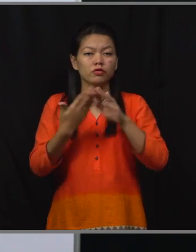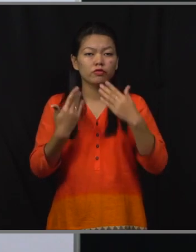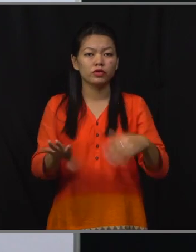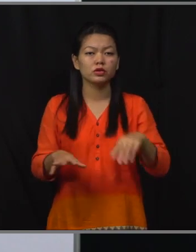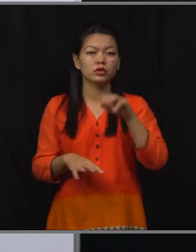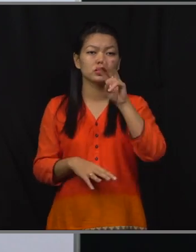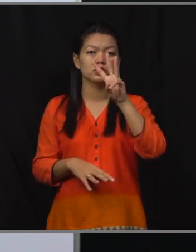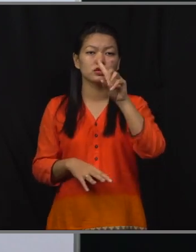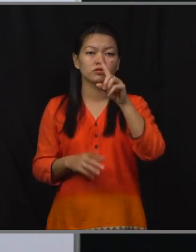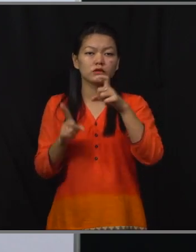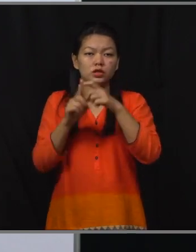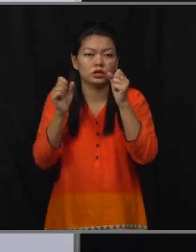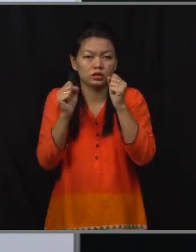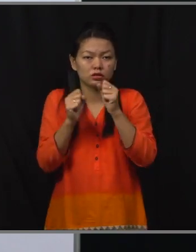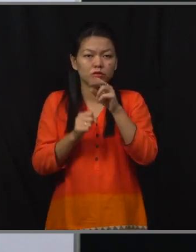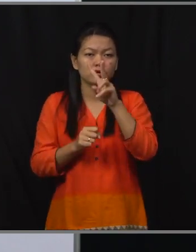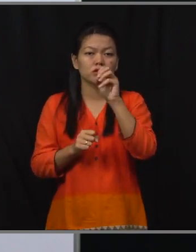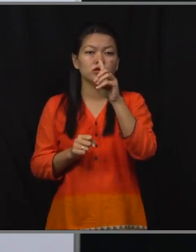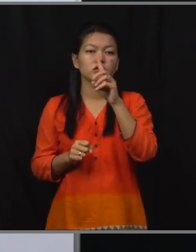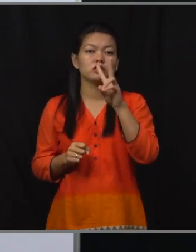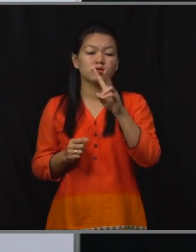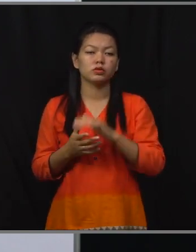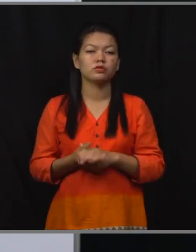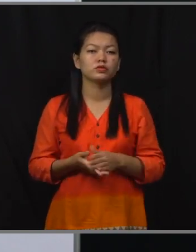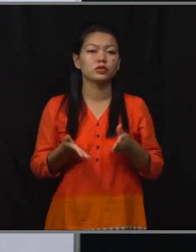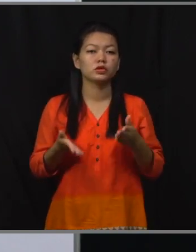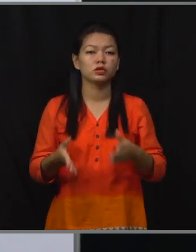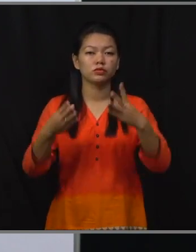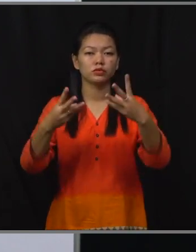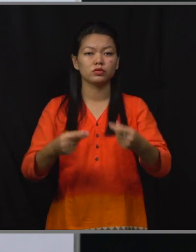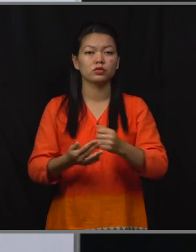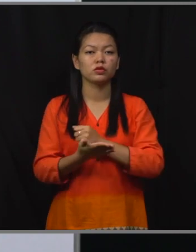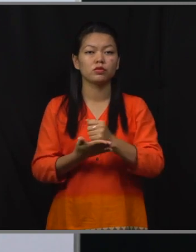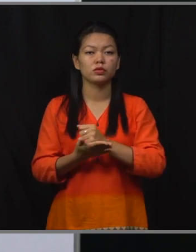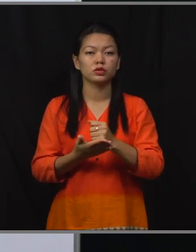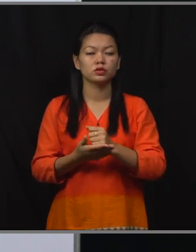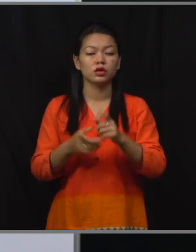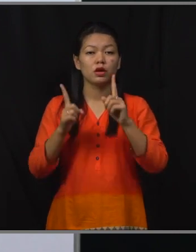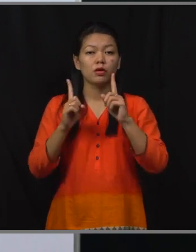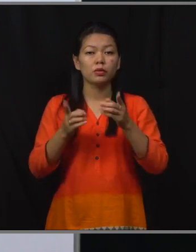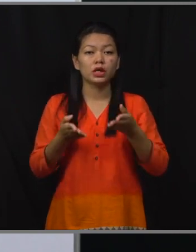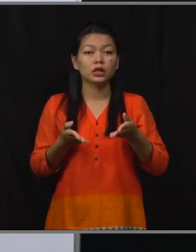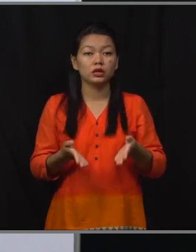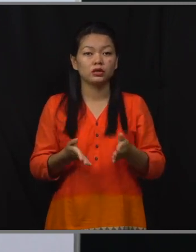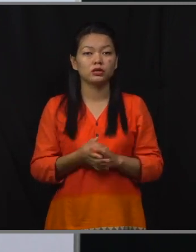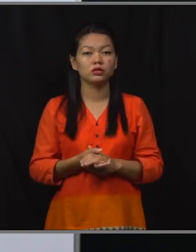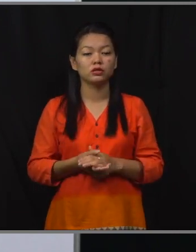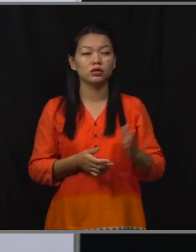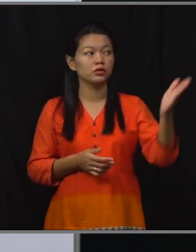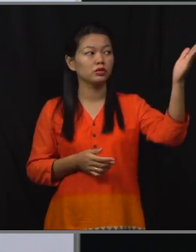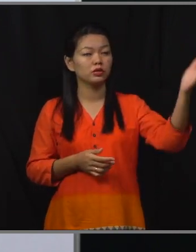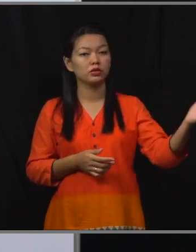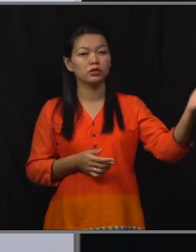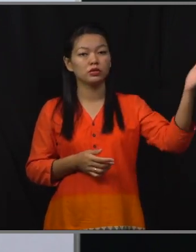are supposed to prepare for 2012, for the year 2012. But here I have